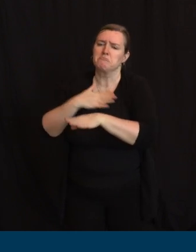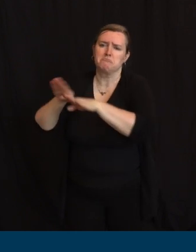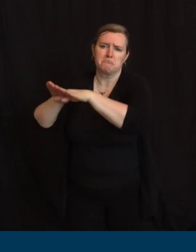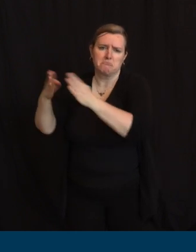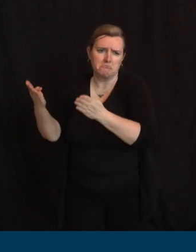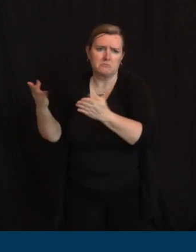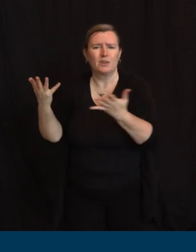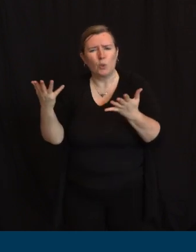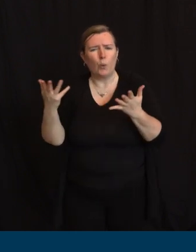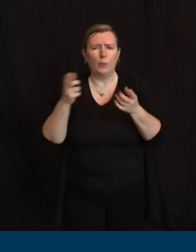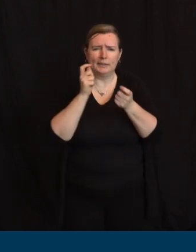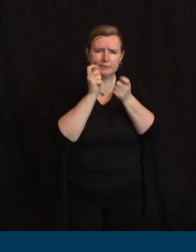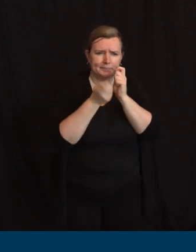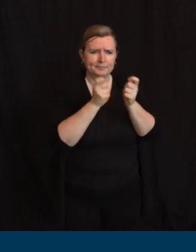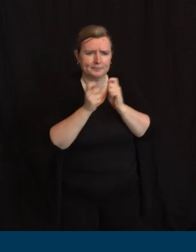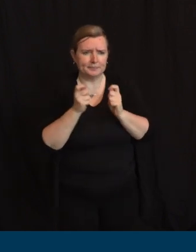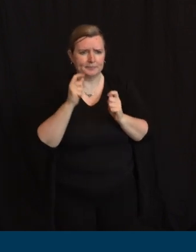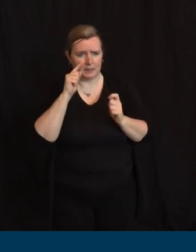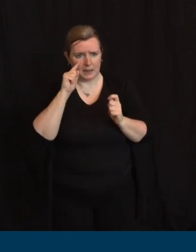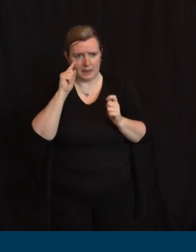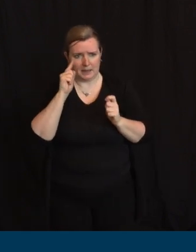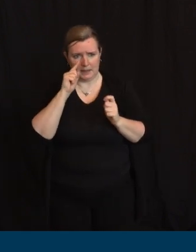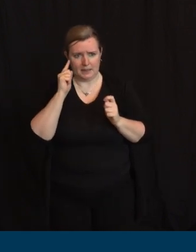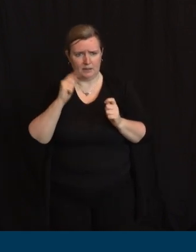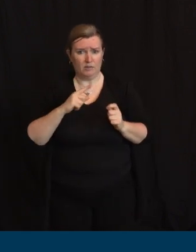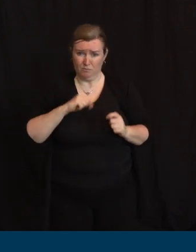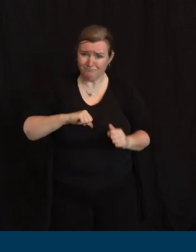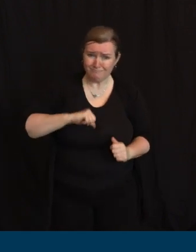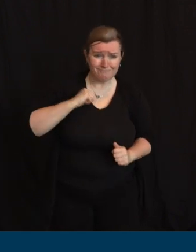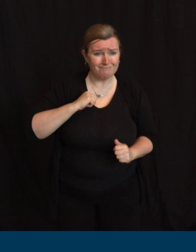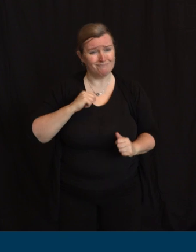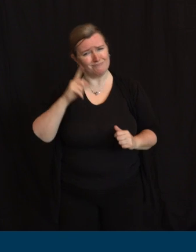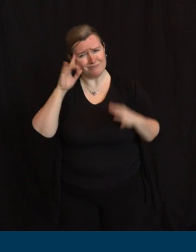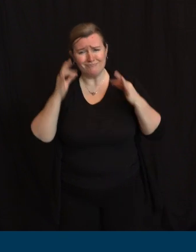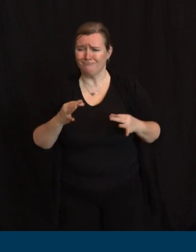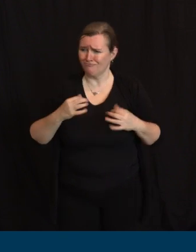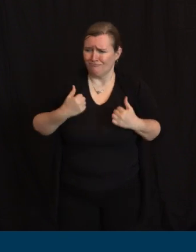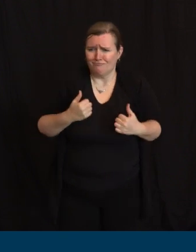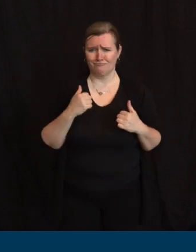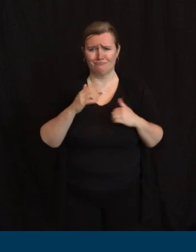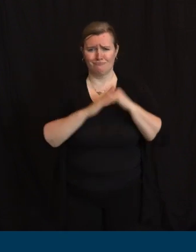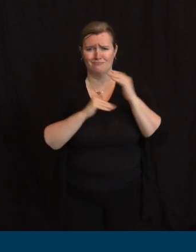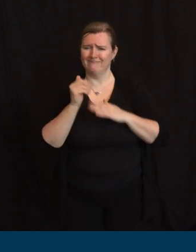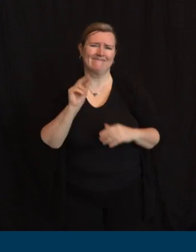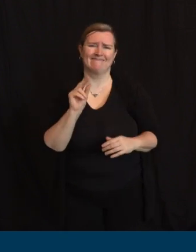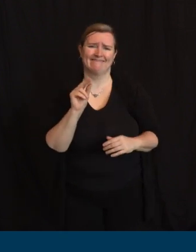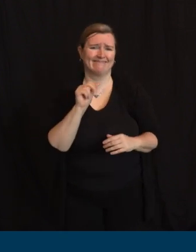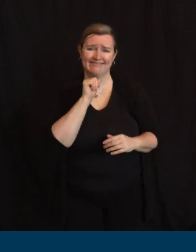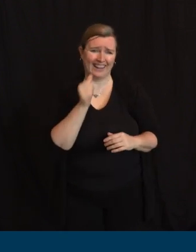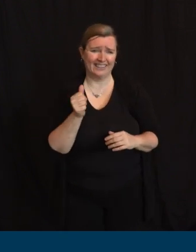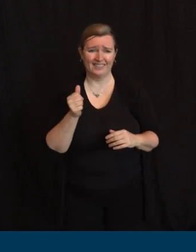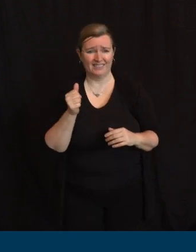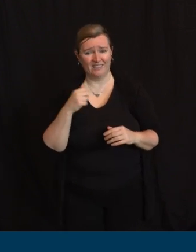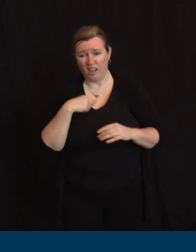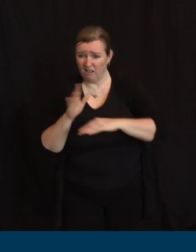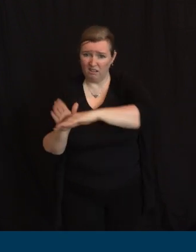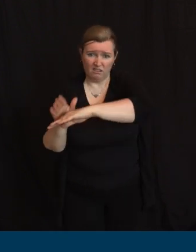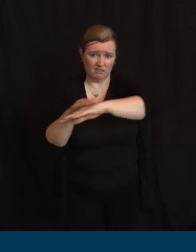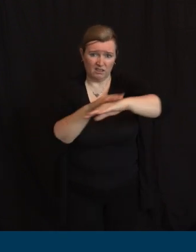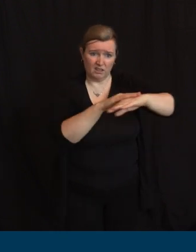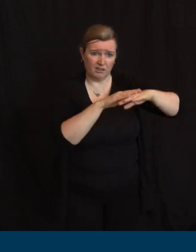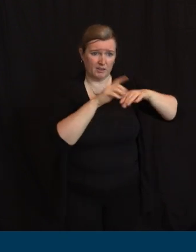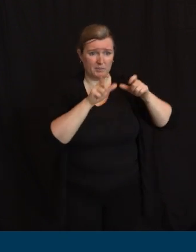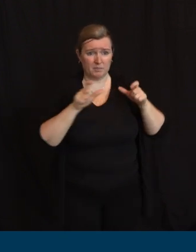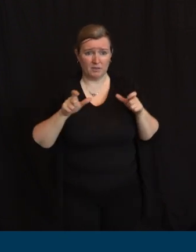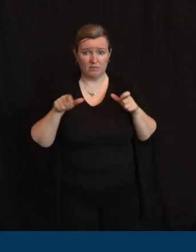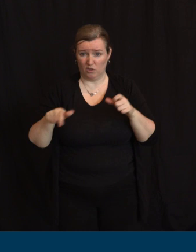and reassess decisions that we've made. I would just say to folks, this virus spreads when we let our